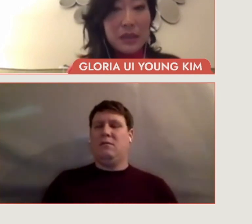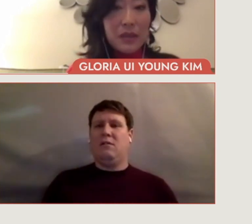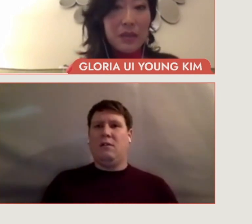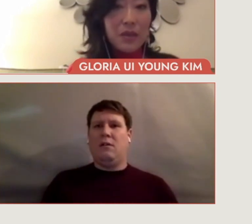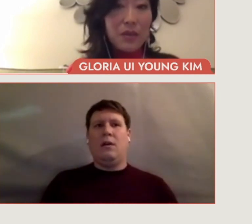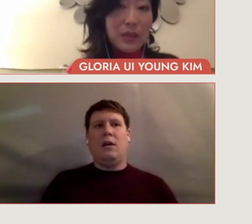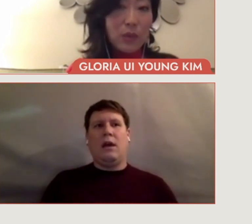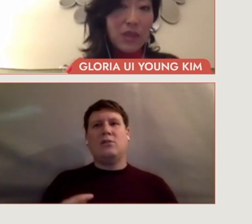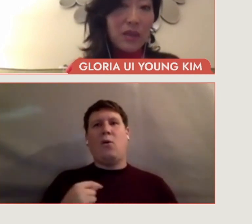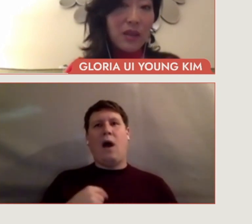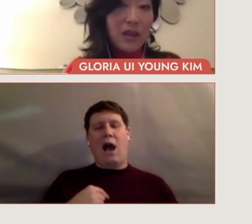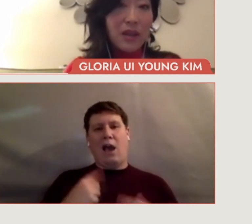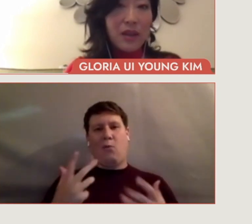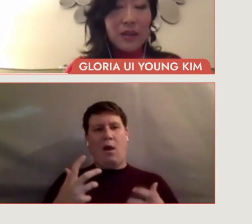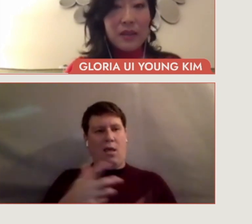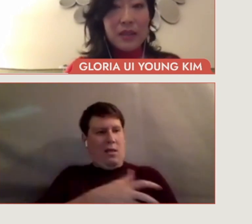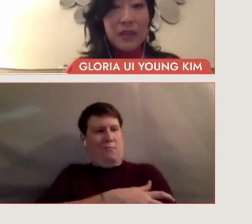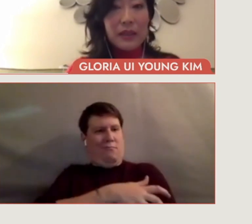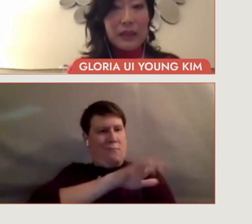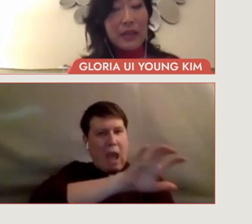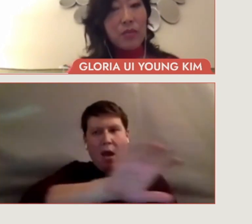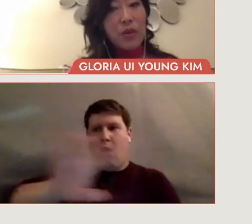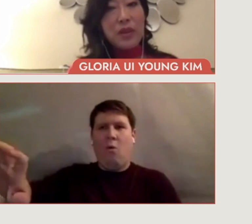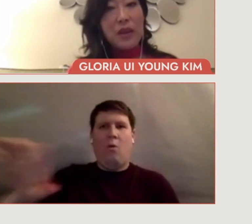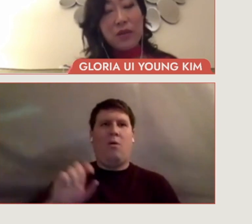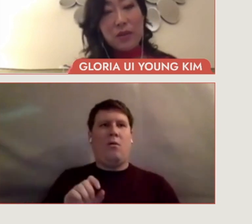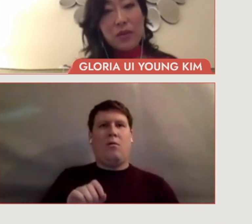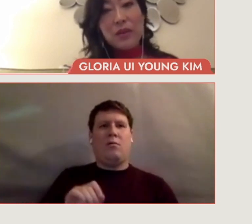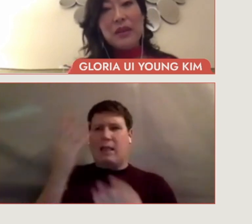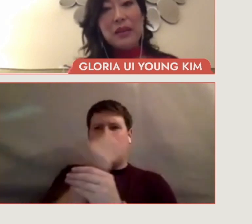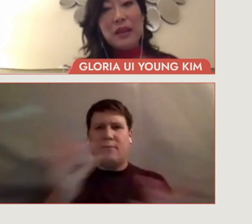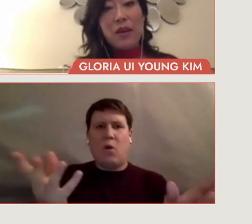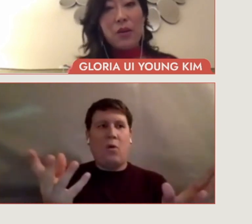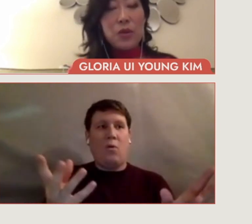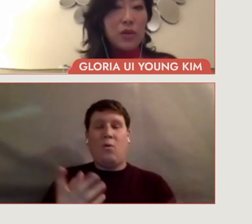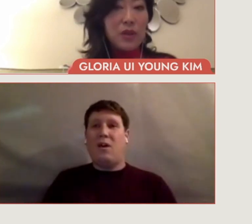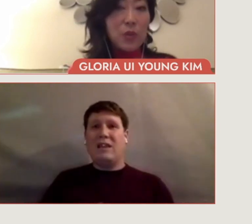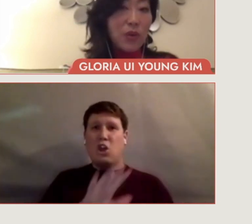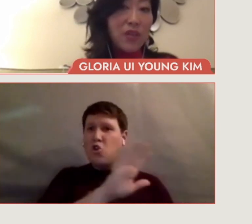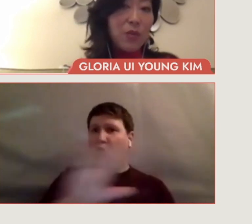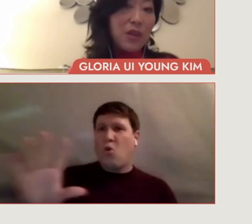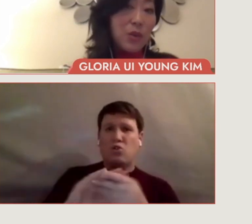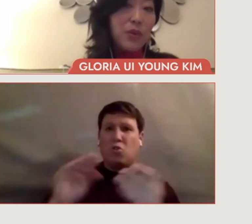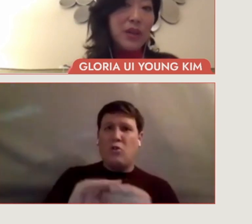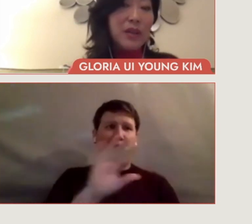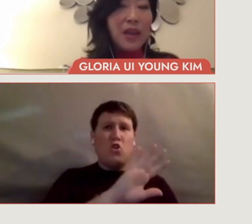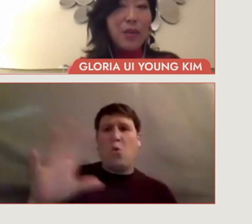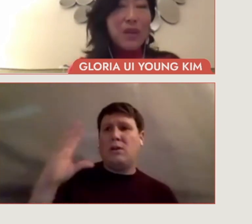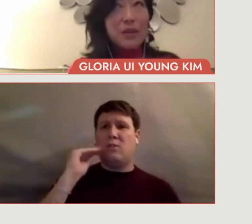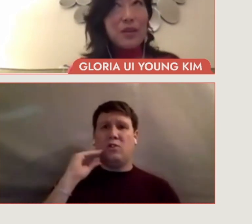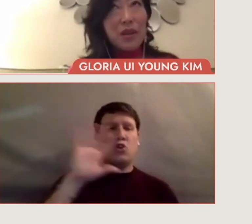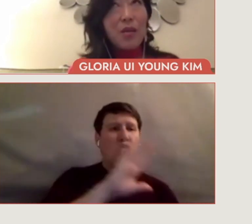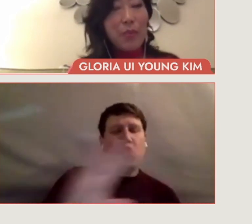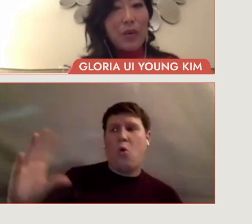voice to these women and let them know that they aren't alone and that their story is worthy of being told. That